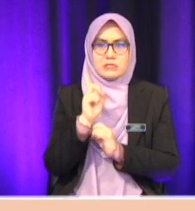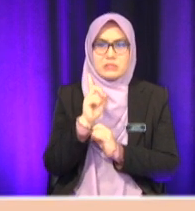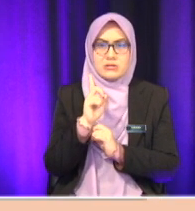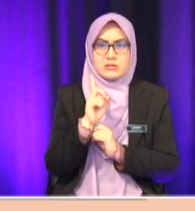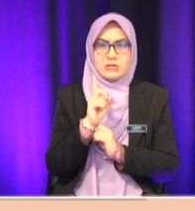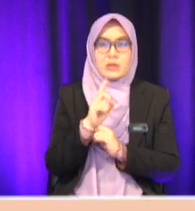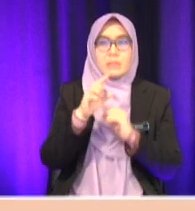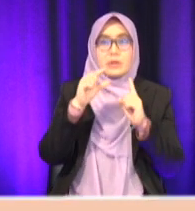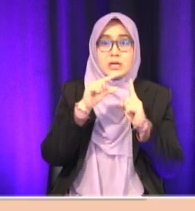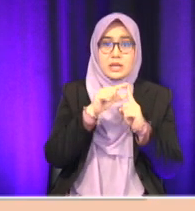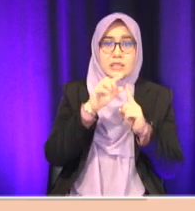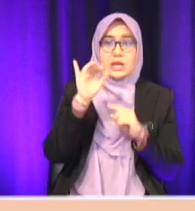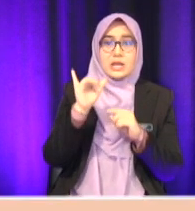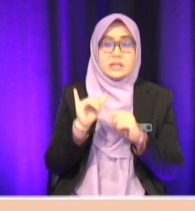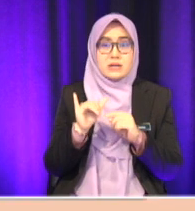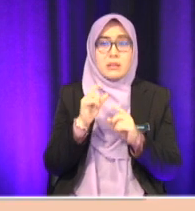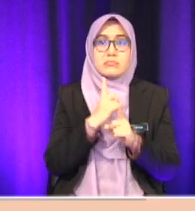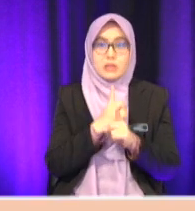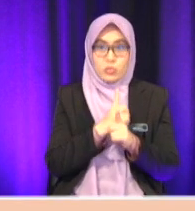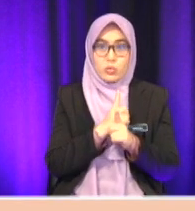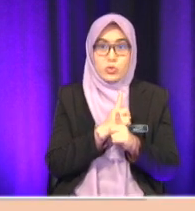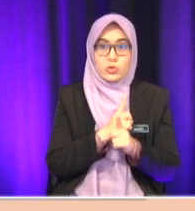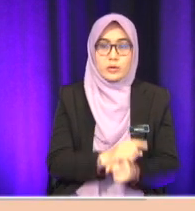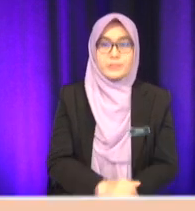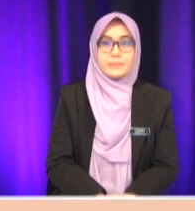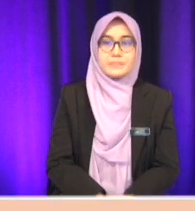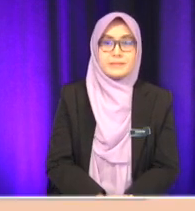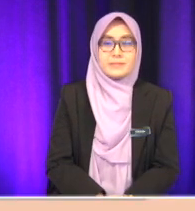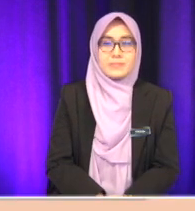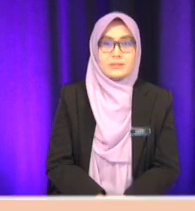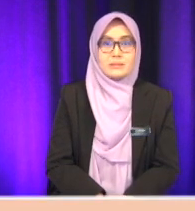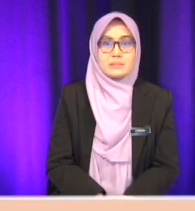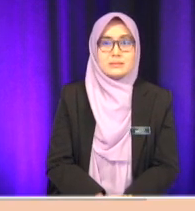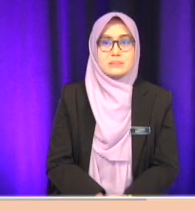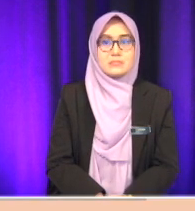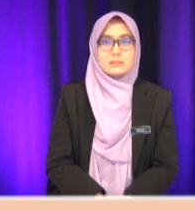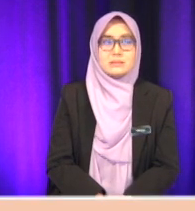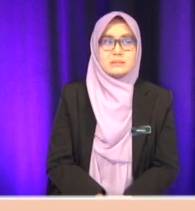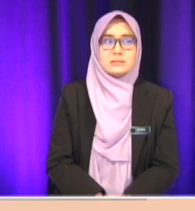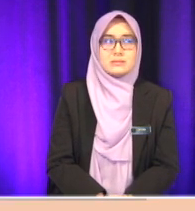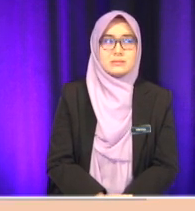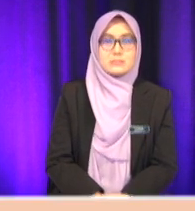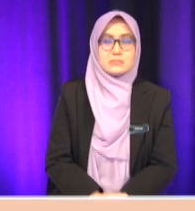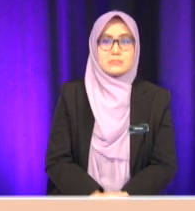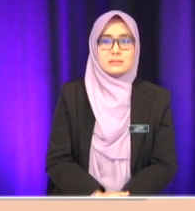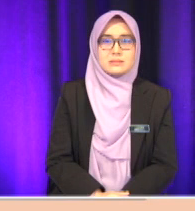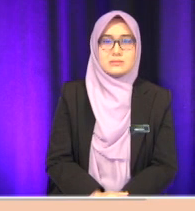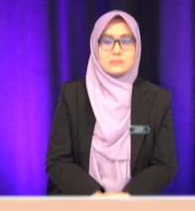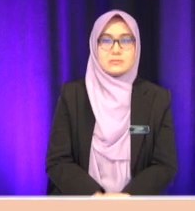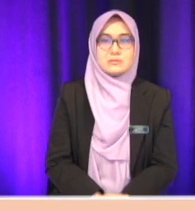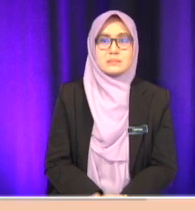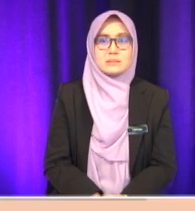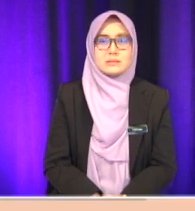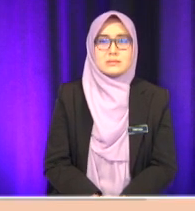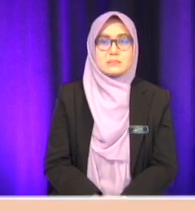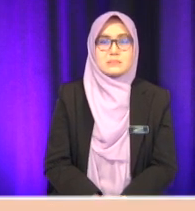most suitable? Those who are interested in working with animals could help out at a blank or zoo. We